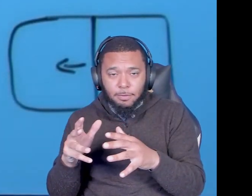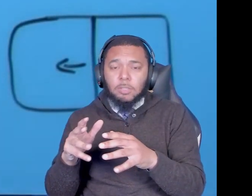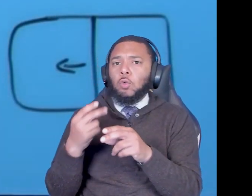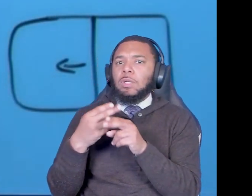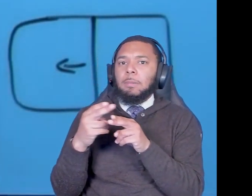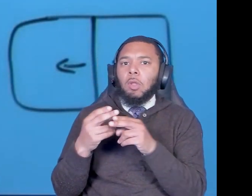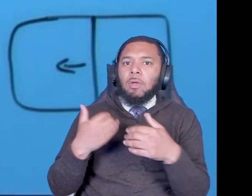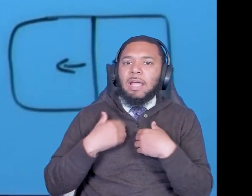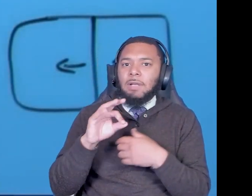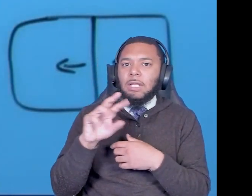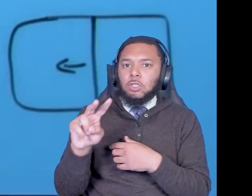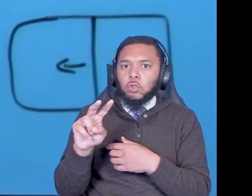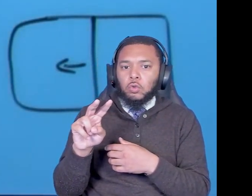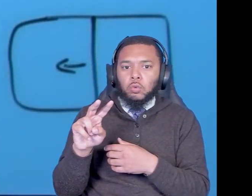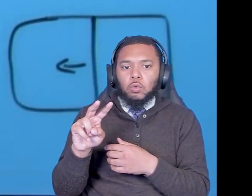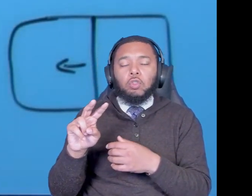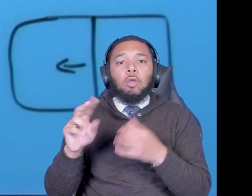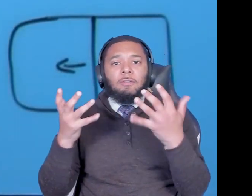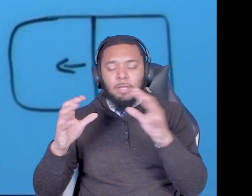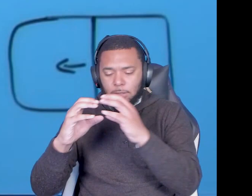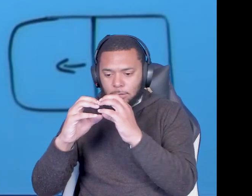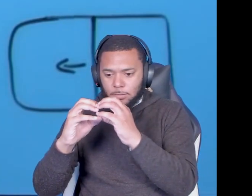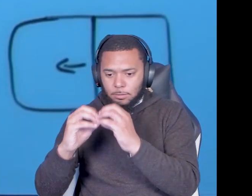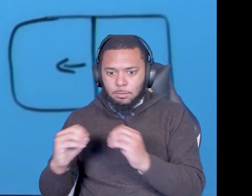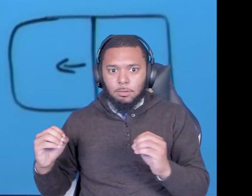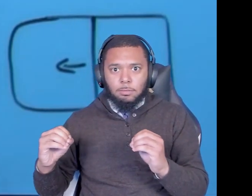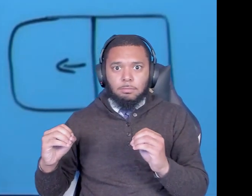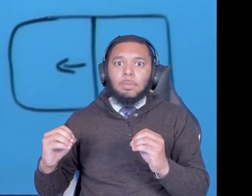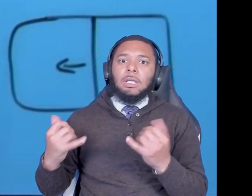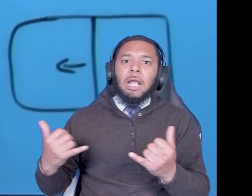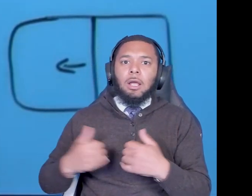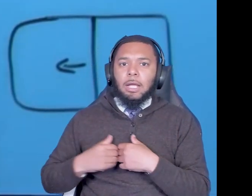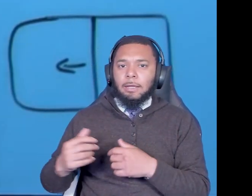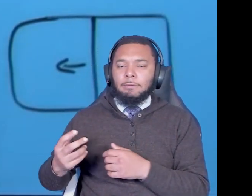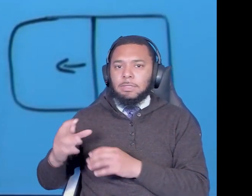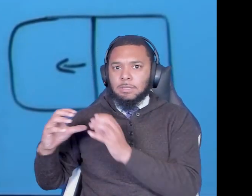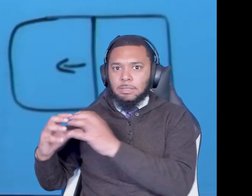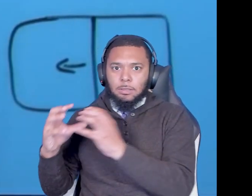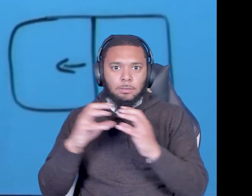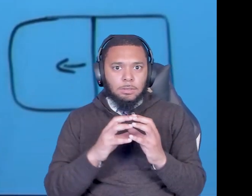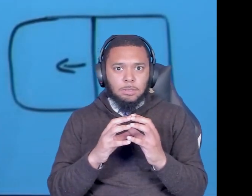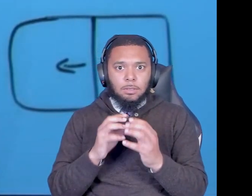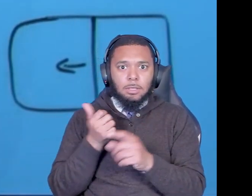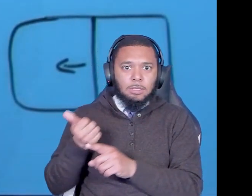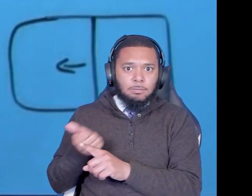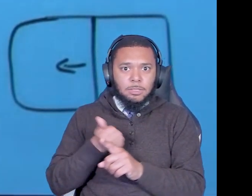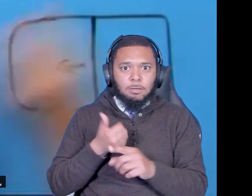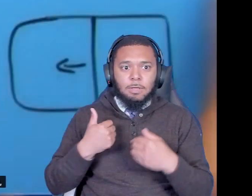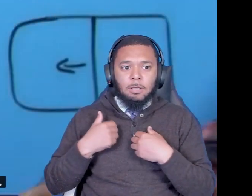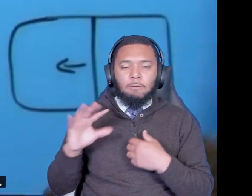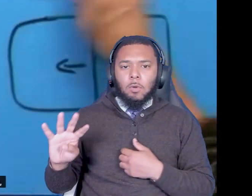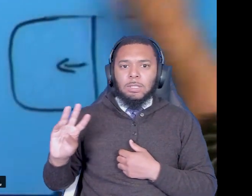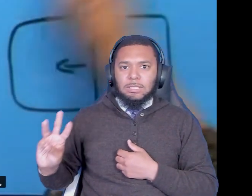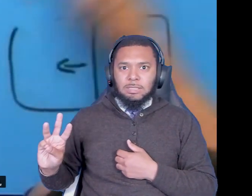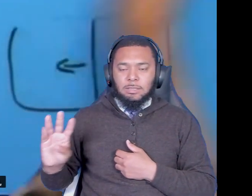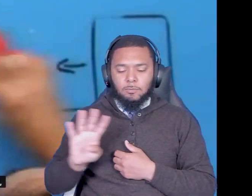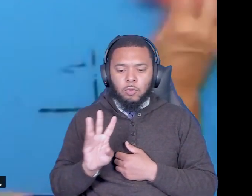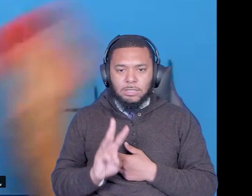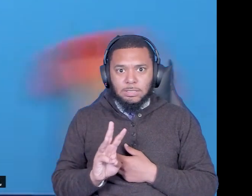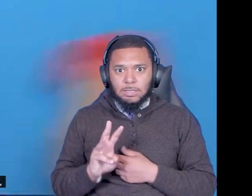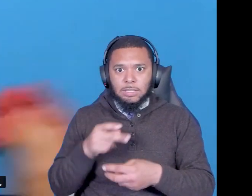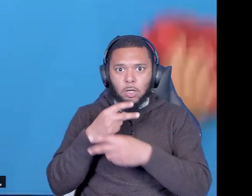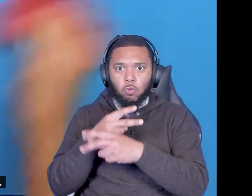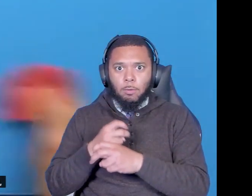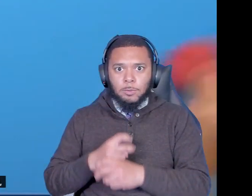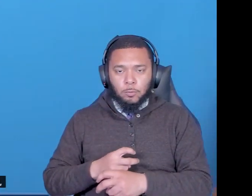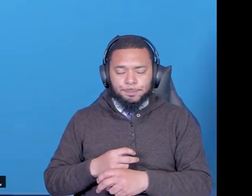And then we simply divide that cell, and we now have two cells that have 46 chromosomes. Or another way we represent